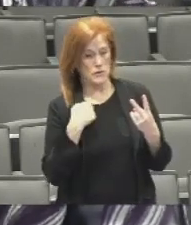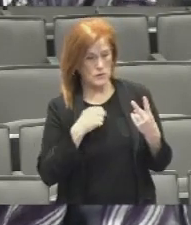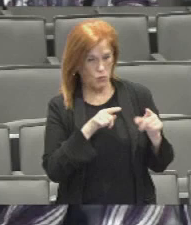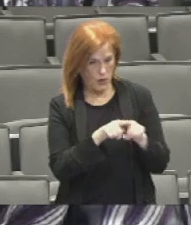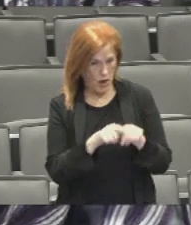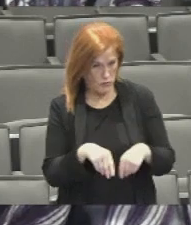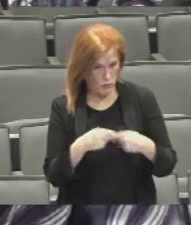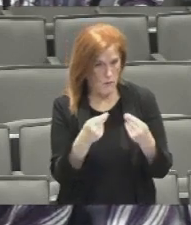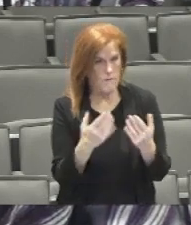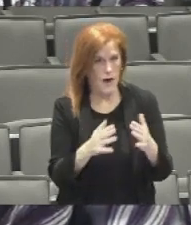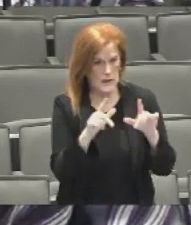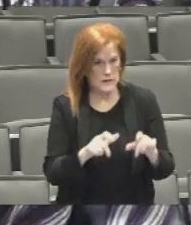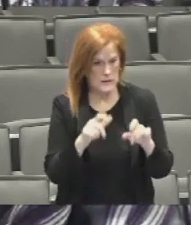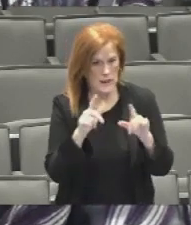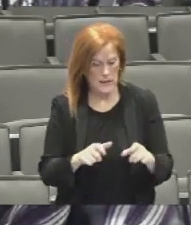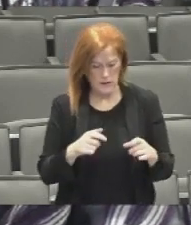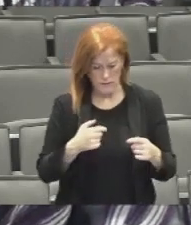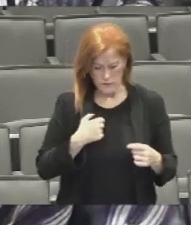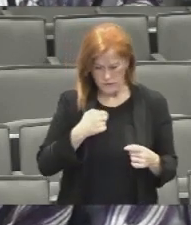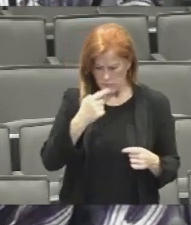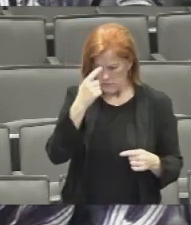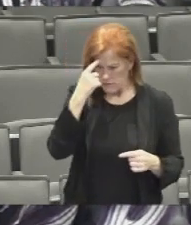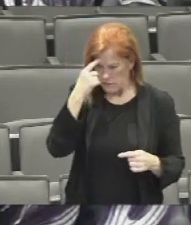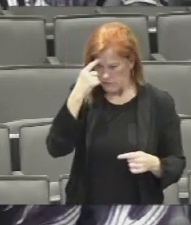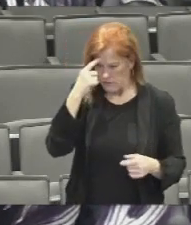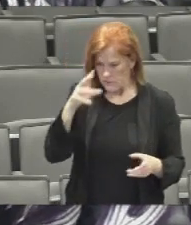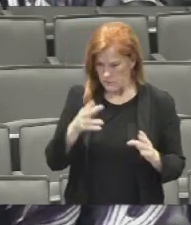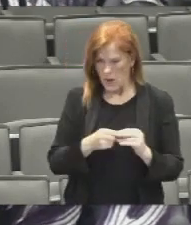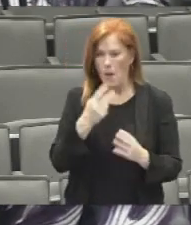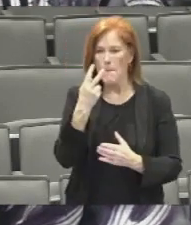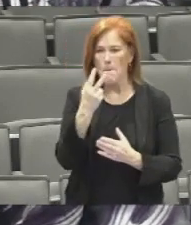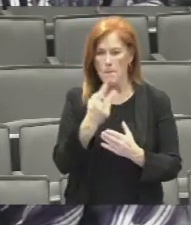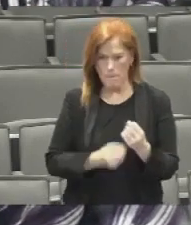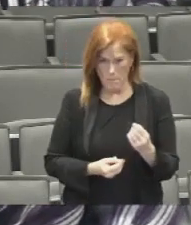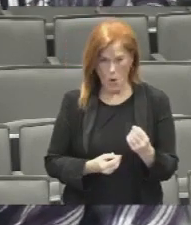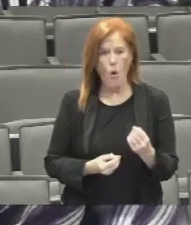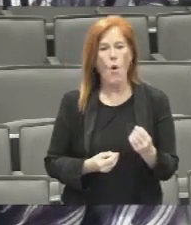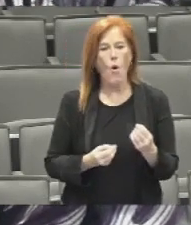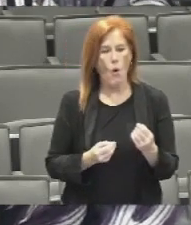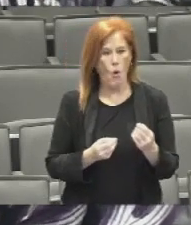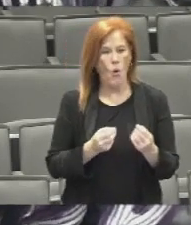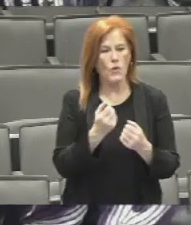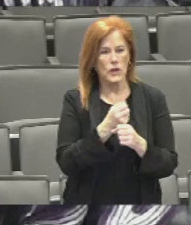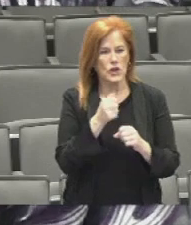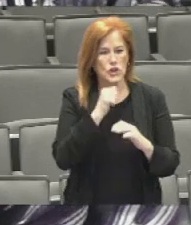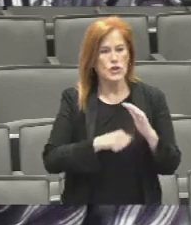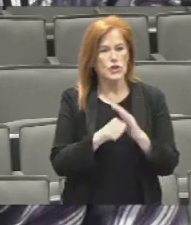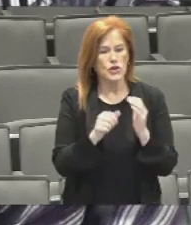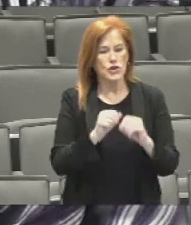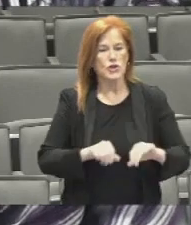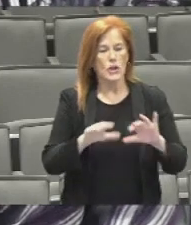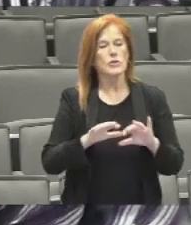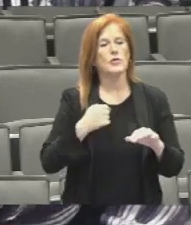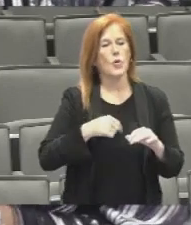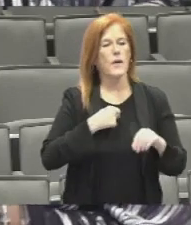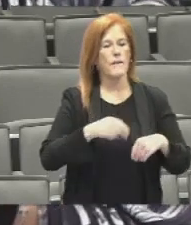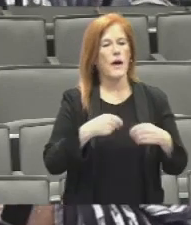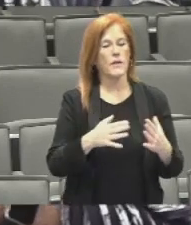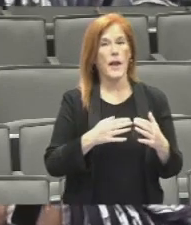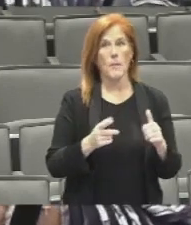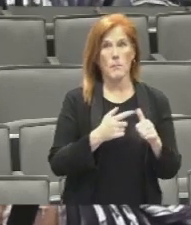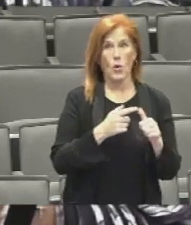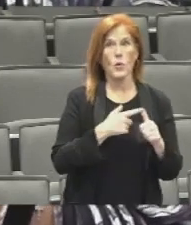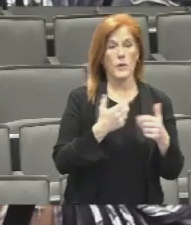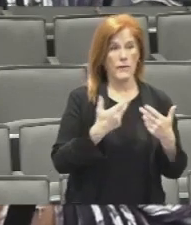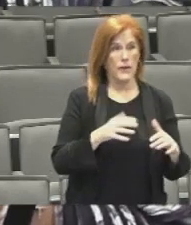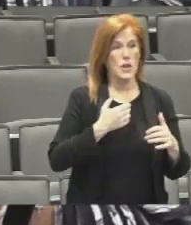tested, I think by now, both shelters two times. In the beginning when they had COVID cases, and then